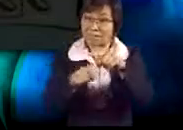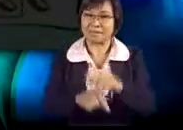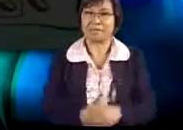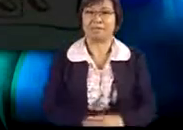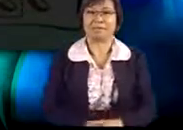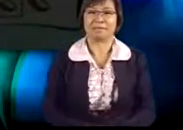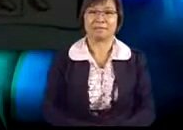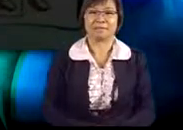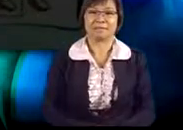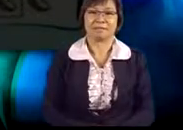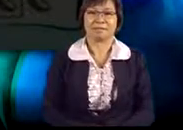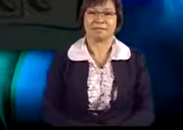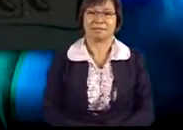is